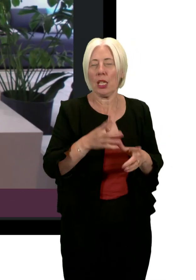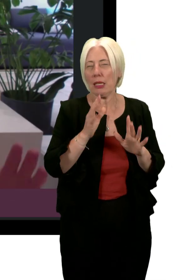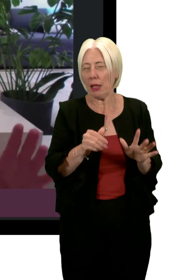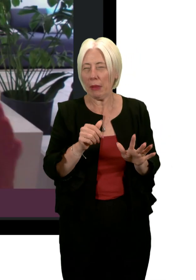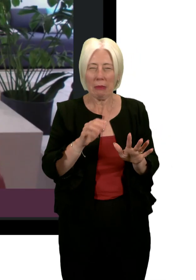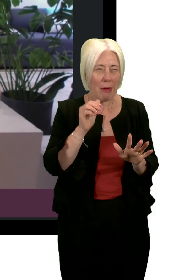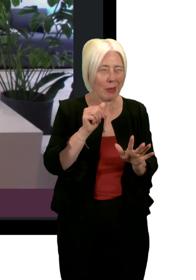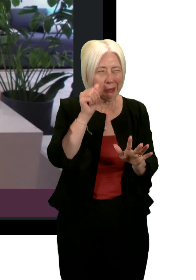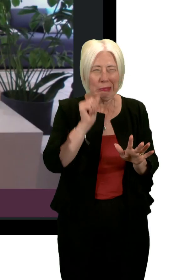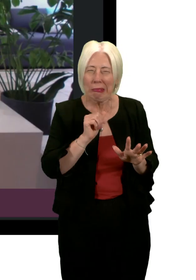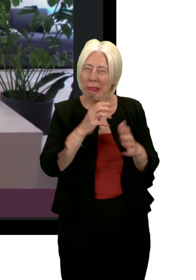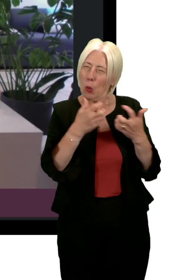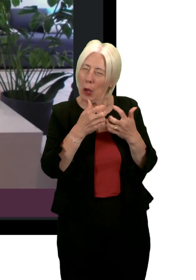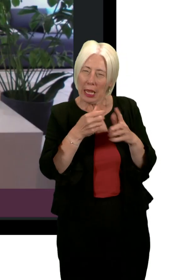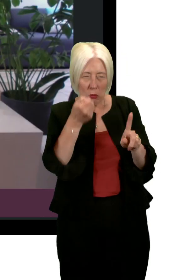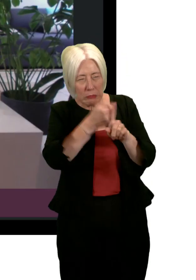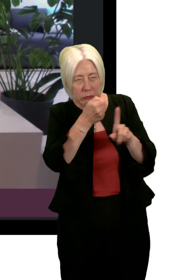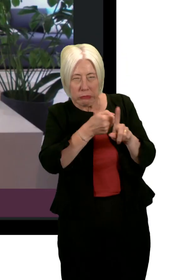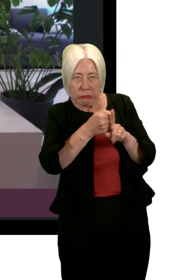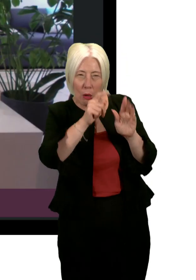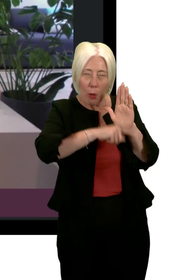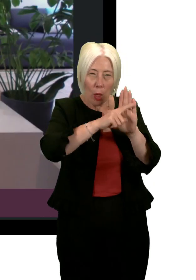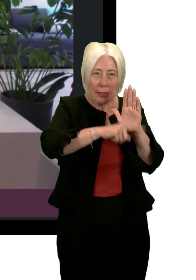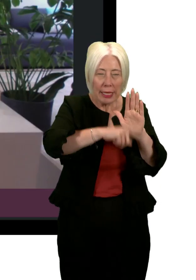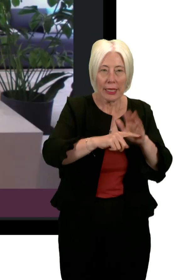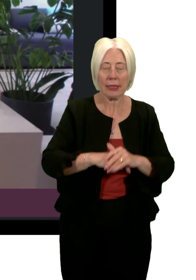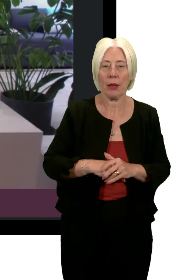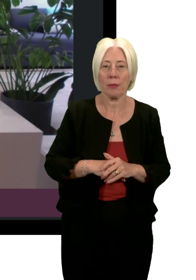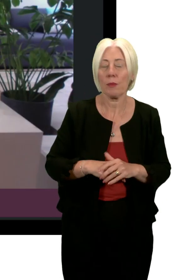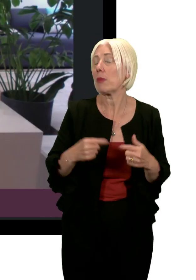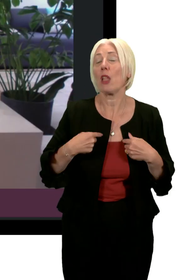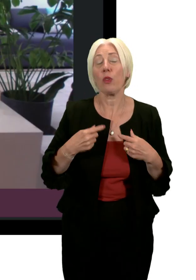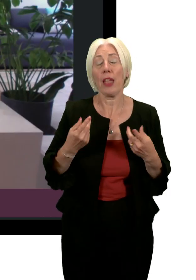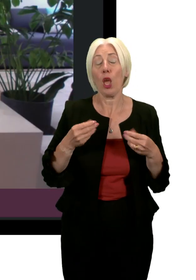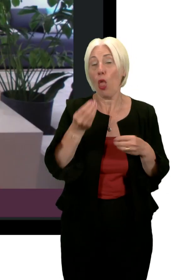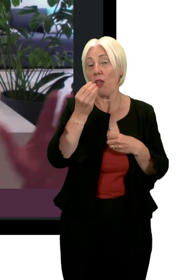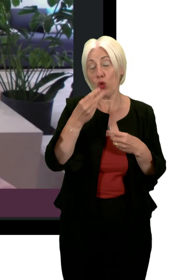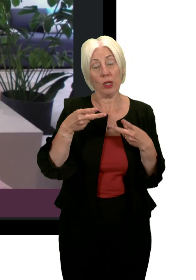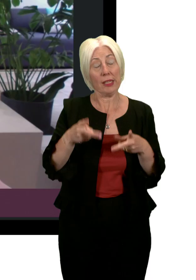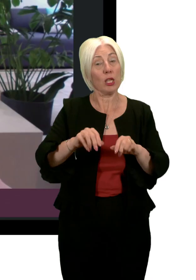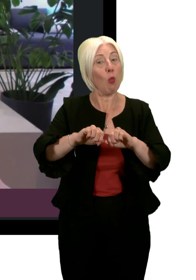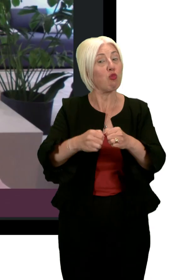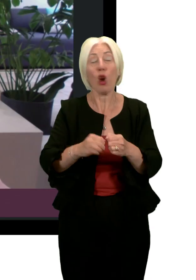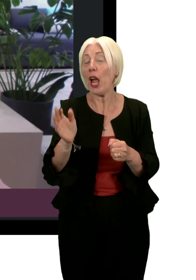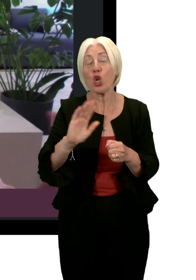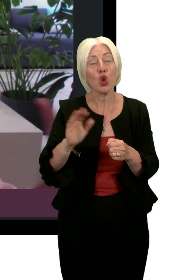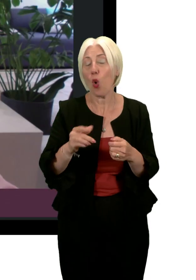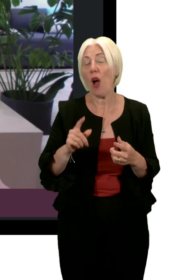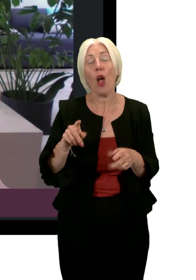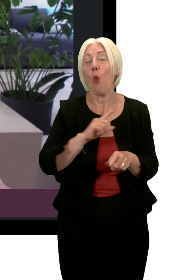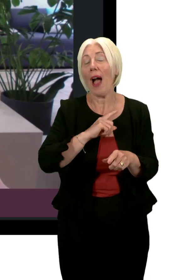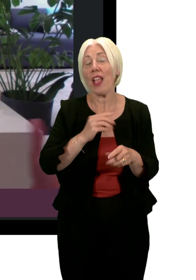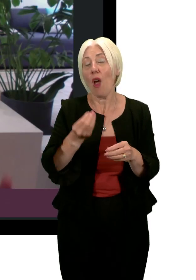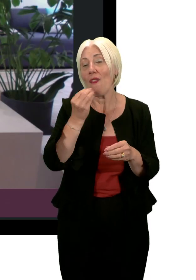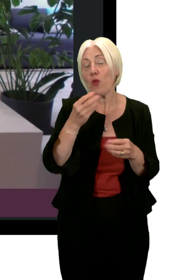interference. But for me, that's the essence. I don't think we have a broken food system because the system was designed in a different century for a